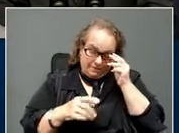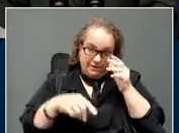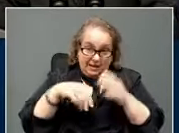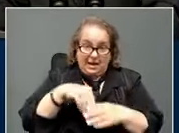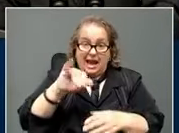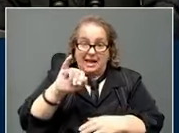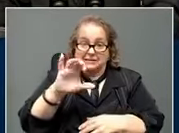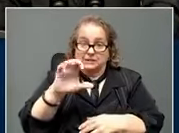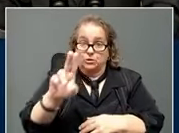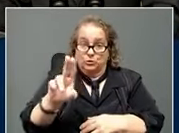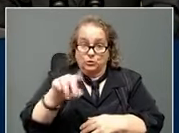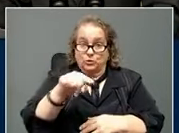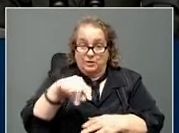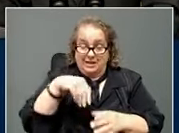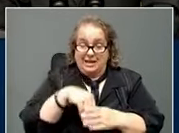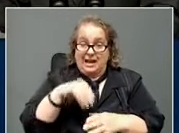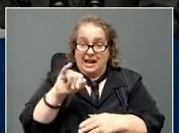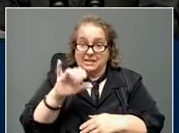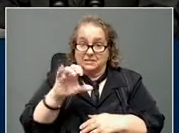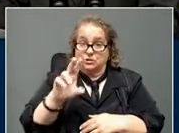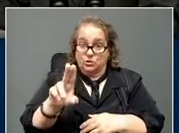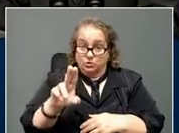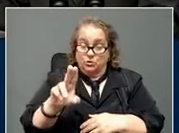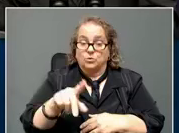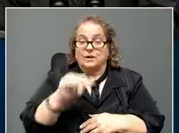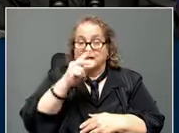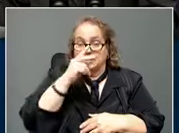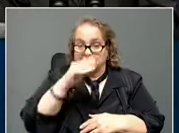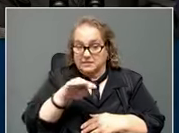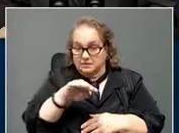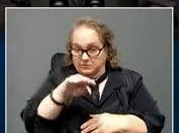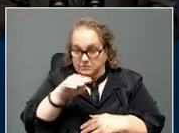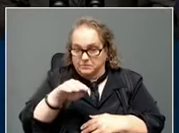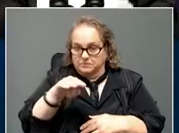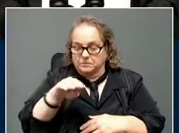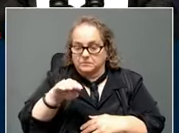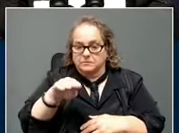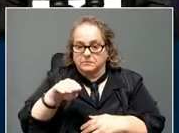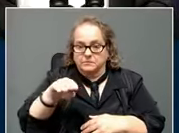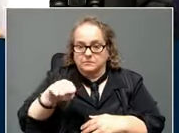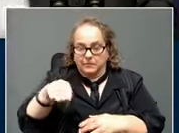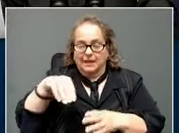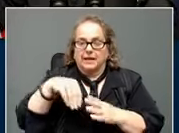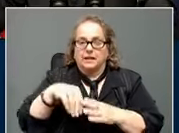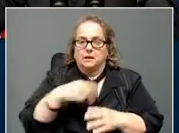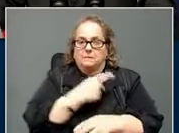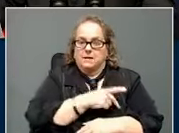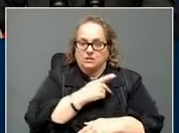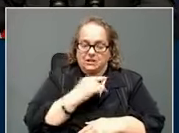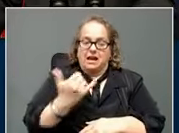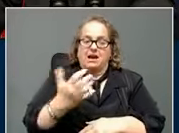There we go. As you can see, plateaued. That's our inpatient census. Let's show the ICU.